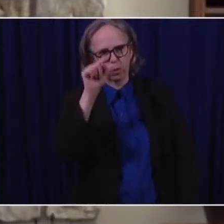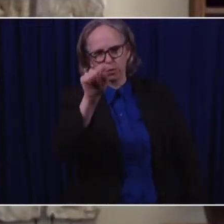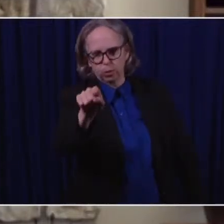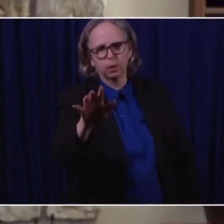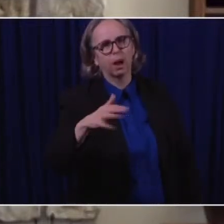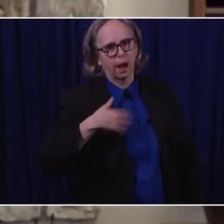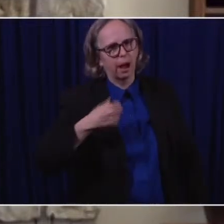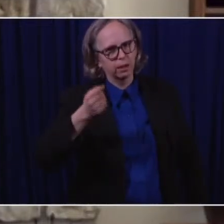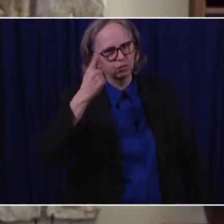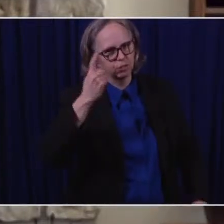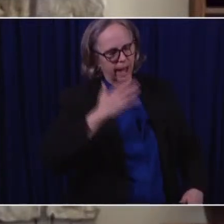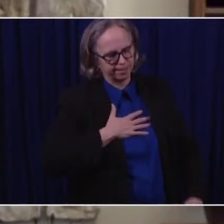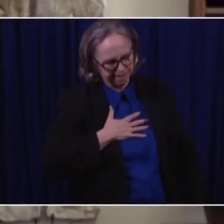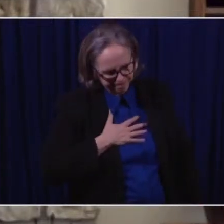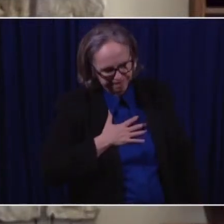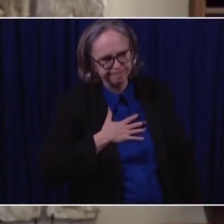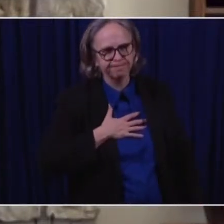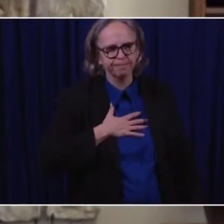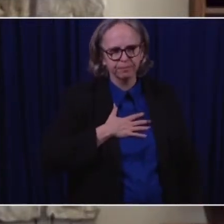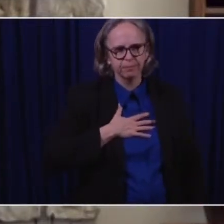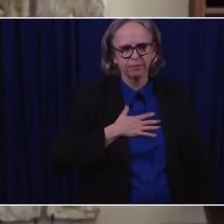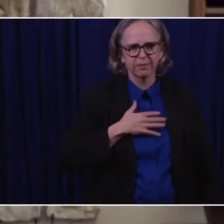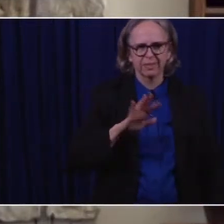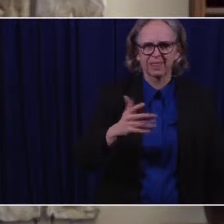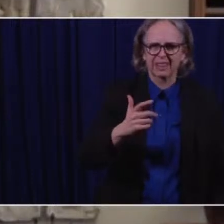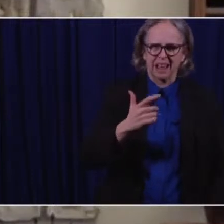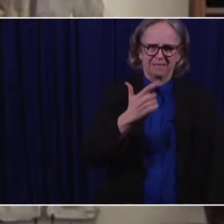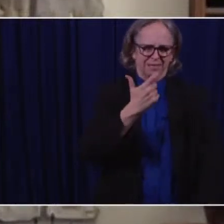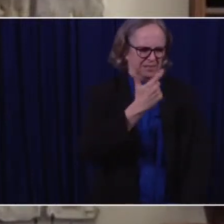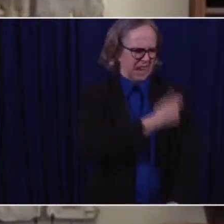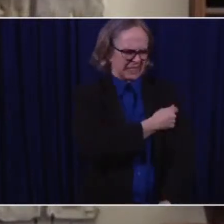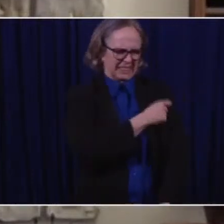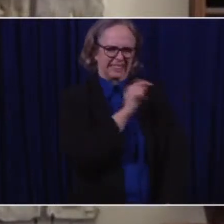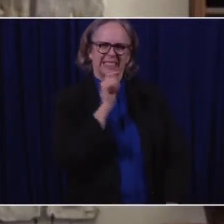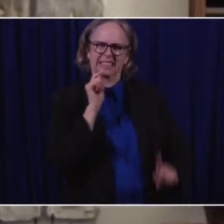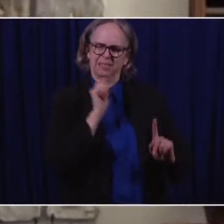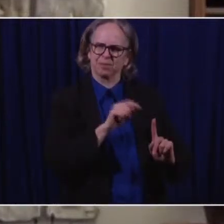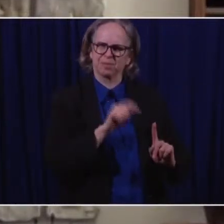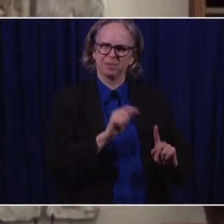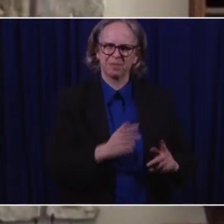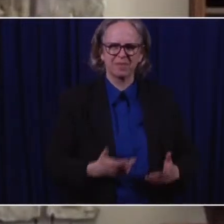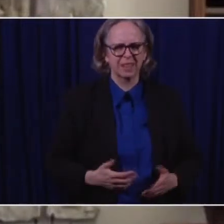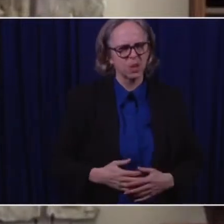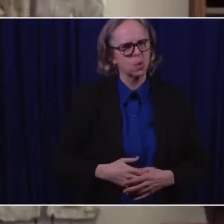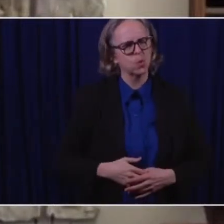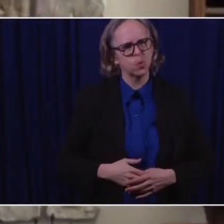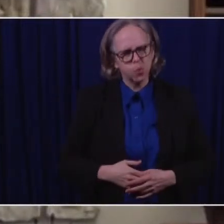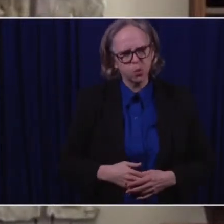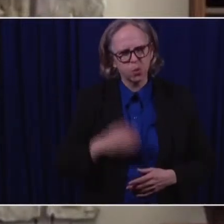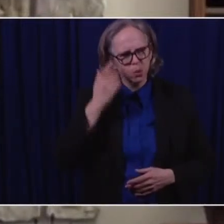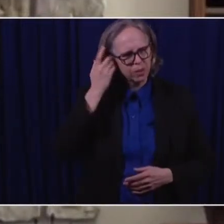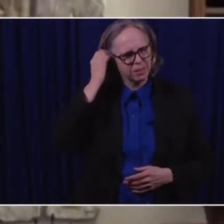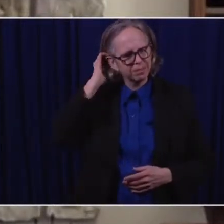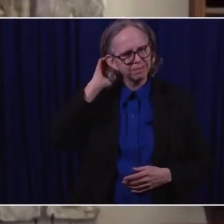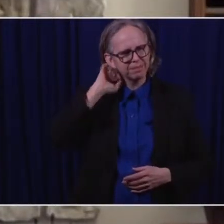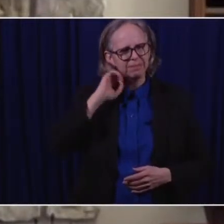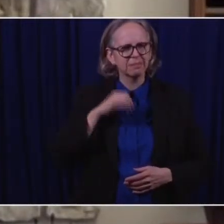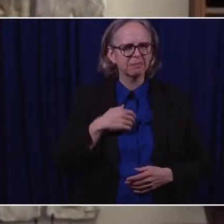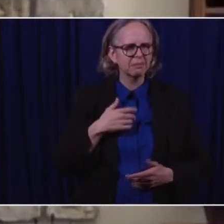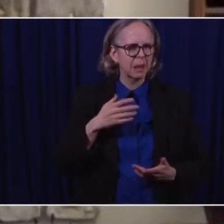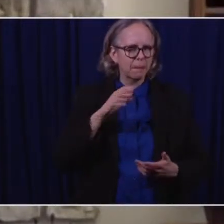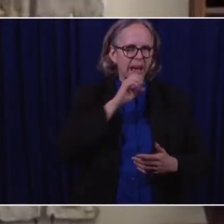we are now at, I believe I've glanced at it quickly before I came in here, somewhere around 55% of the people 80 and